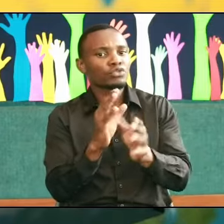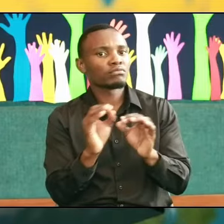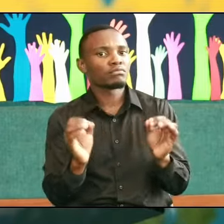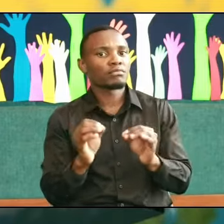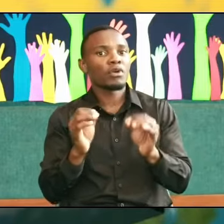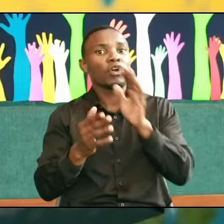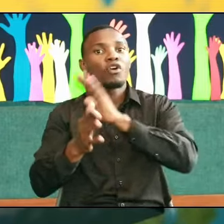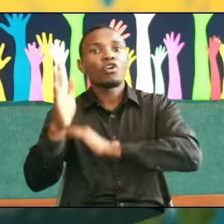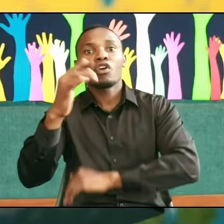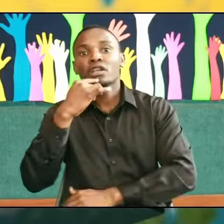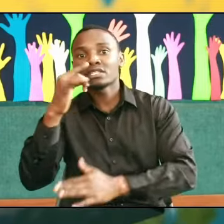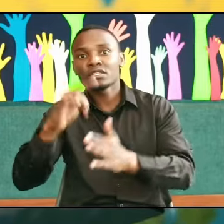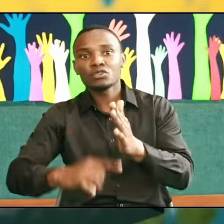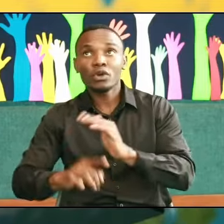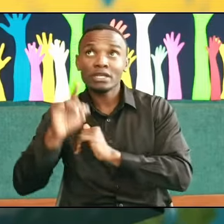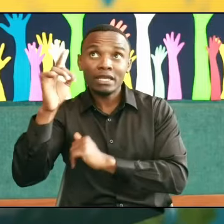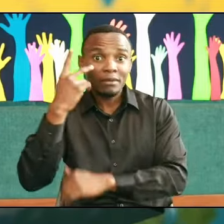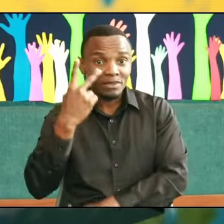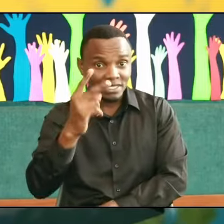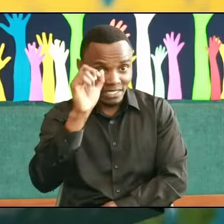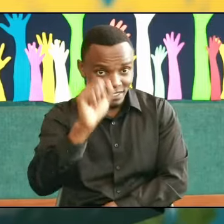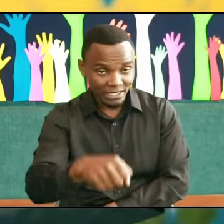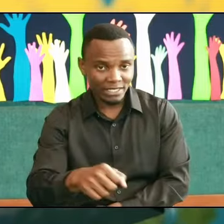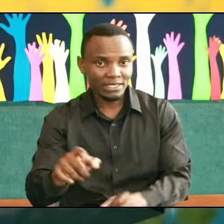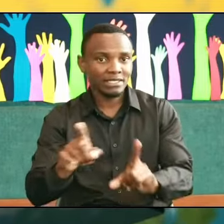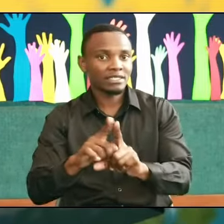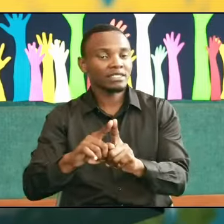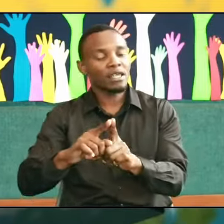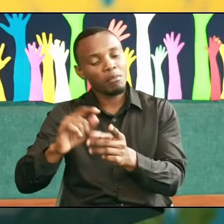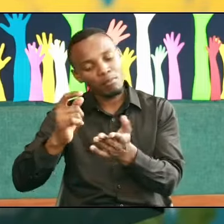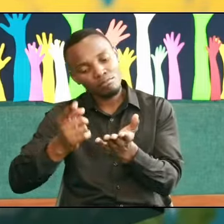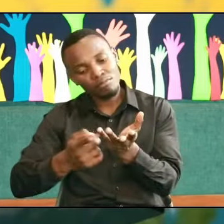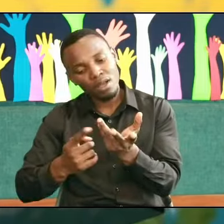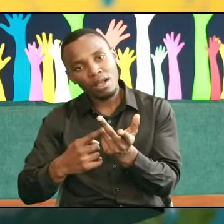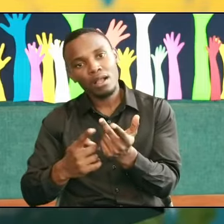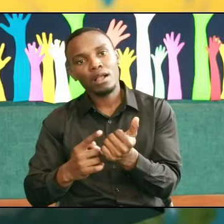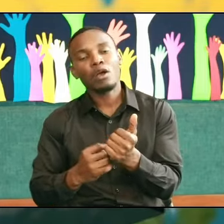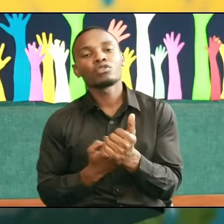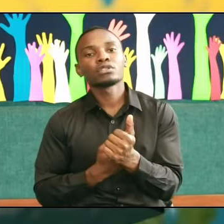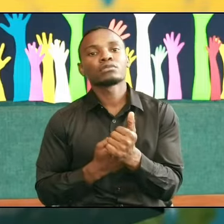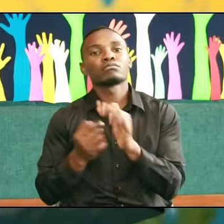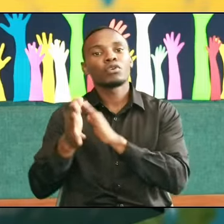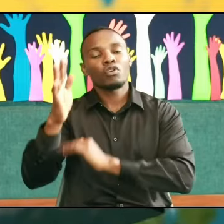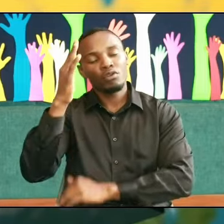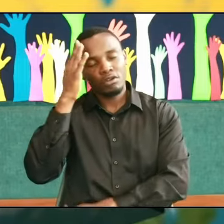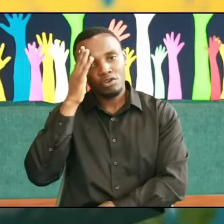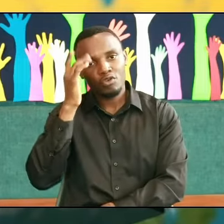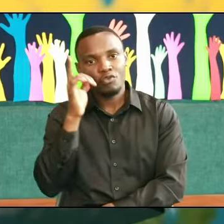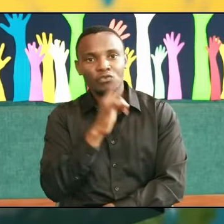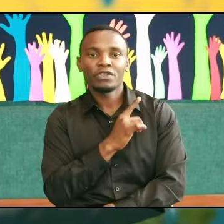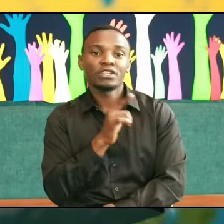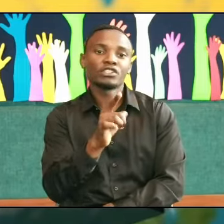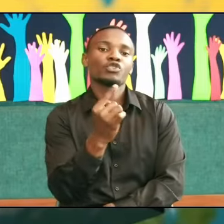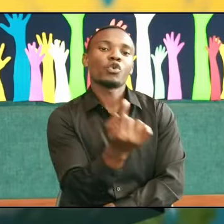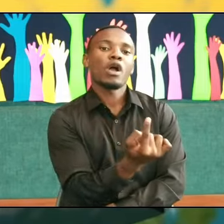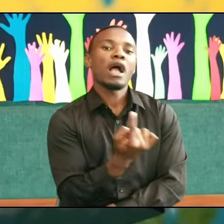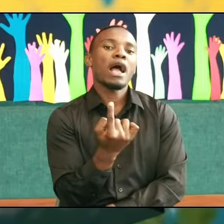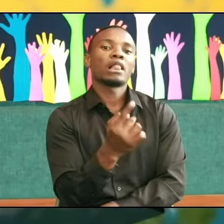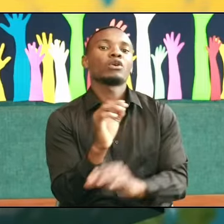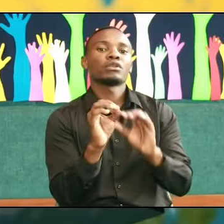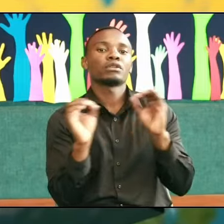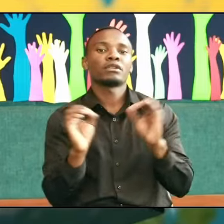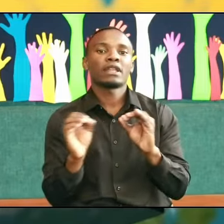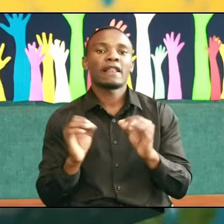God says, I don't only see them, I even number them. I know their number. You are not alone. I am with